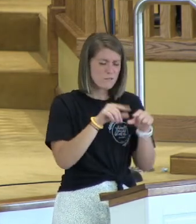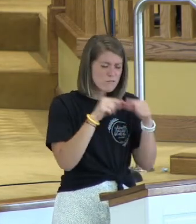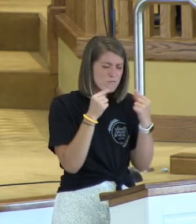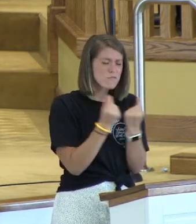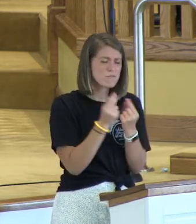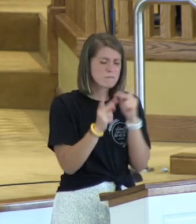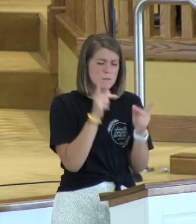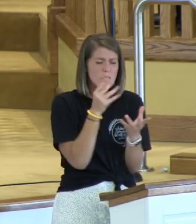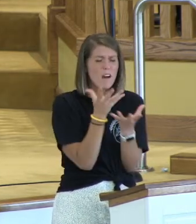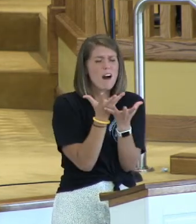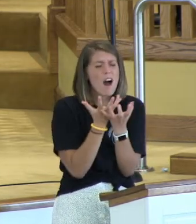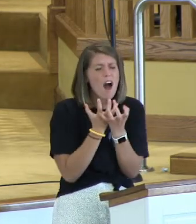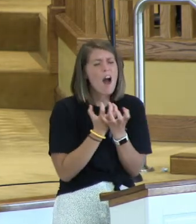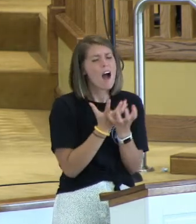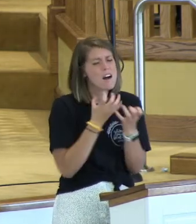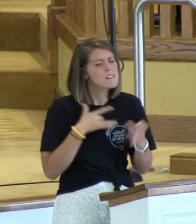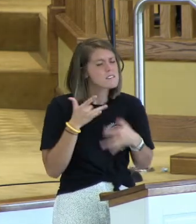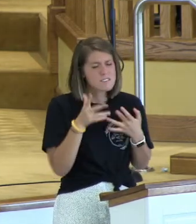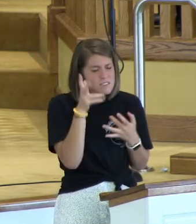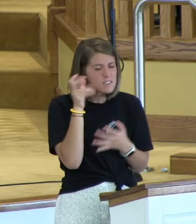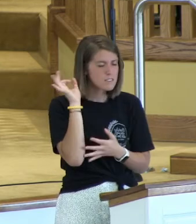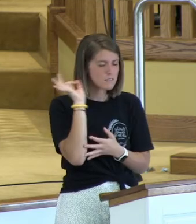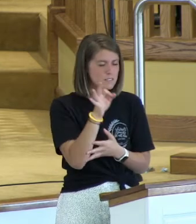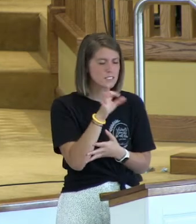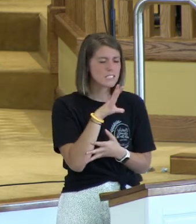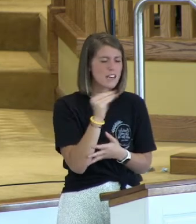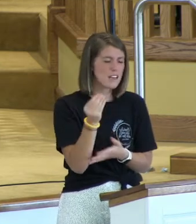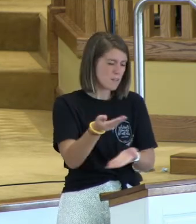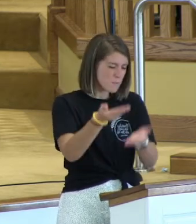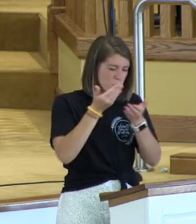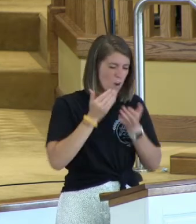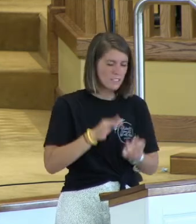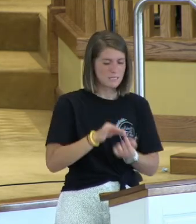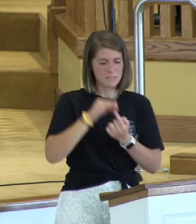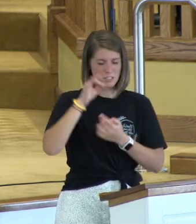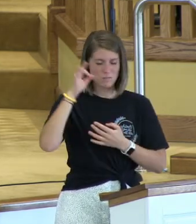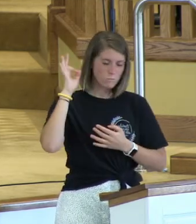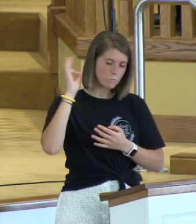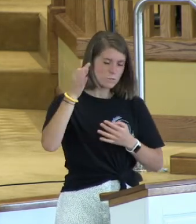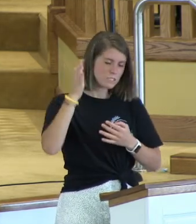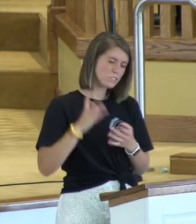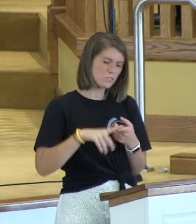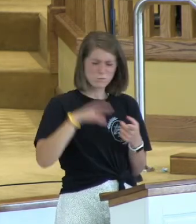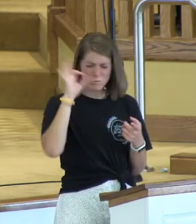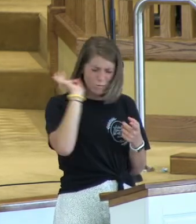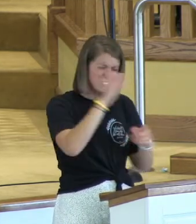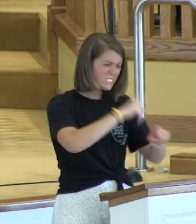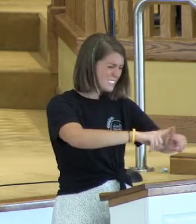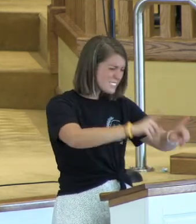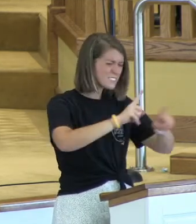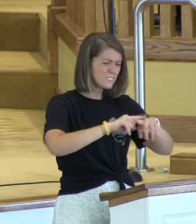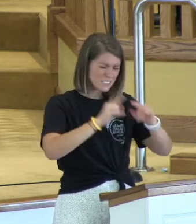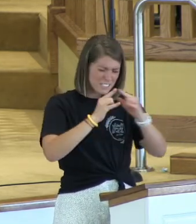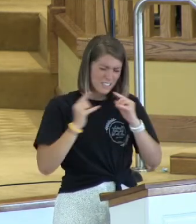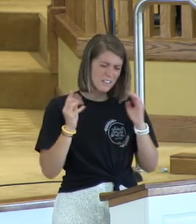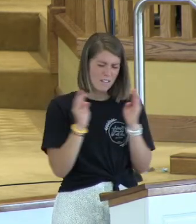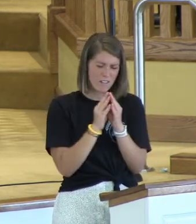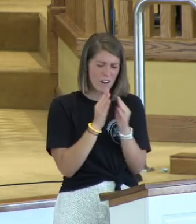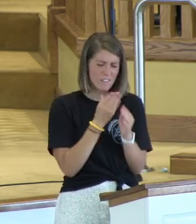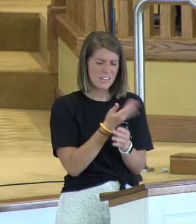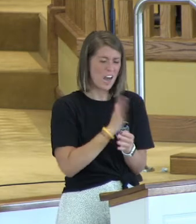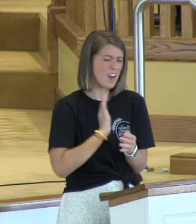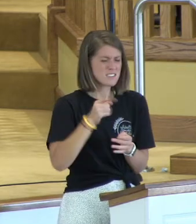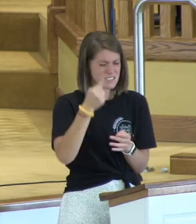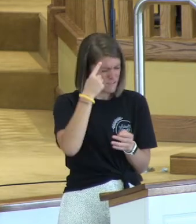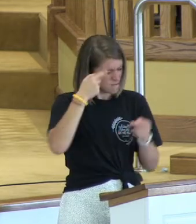wanted to hear preaching, and they brought in speakers from all over the country to preach at different camps and conferences, and then our government